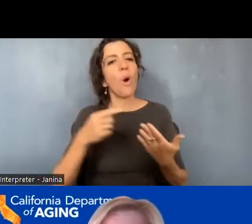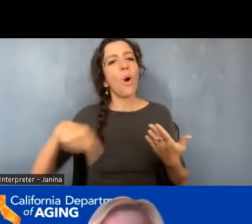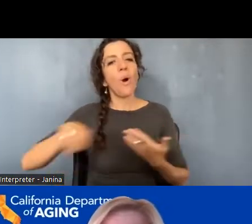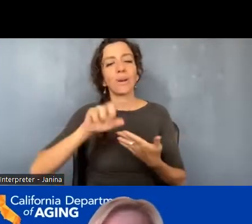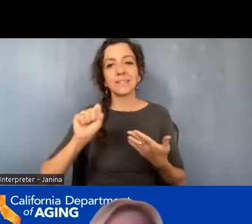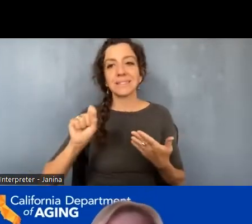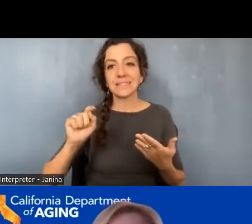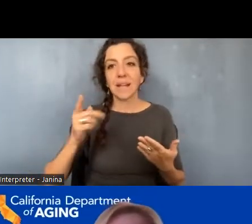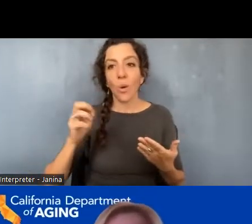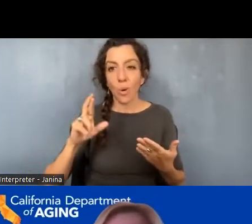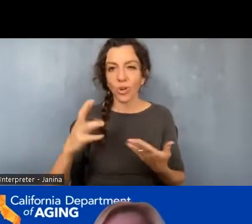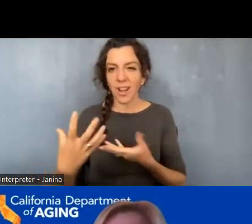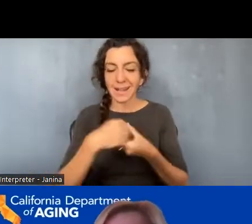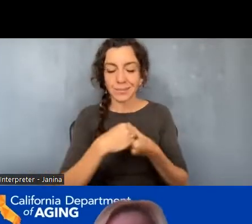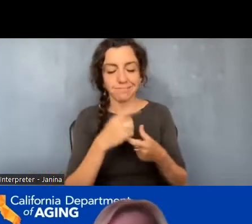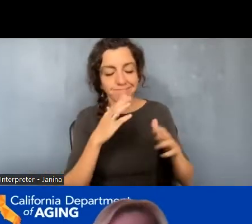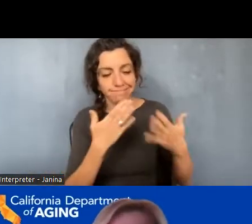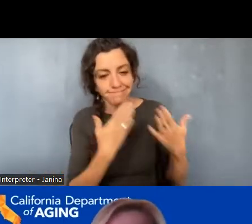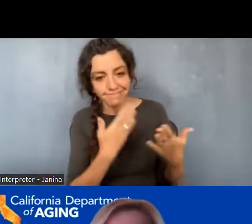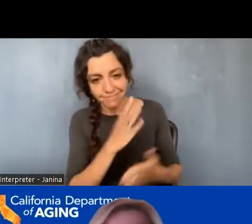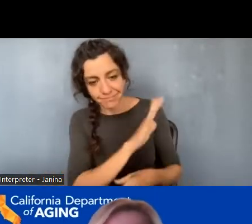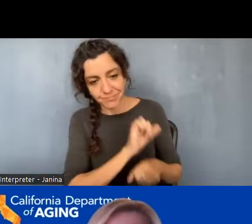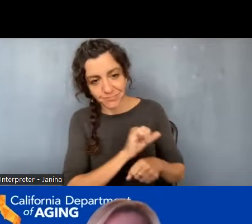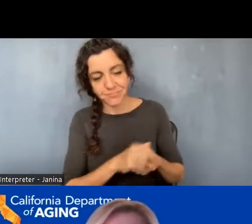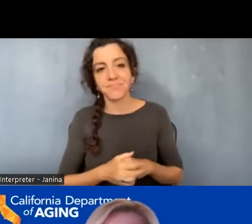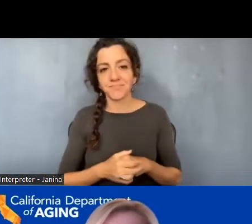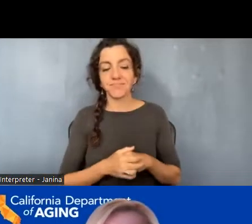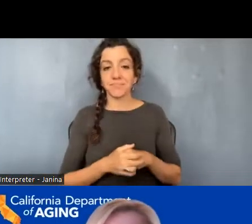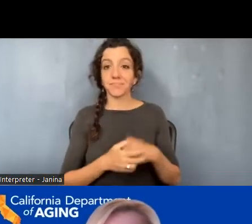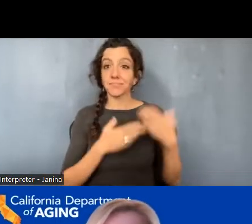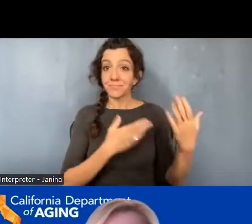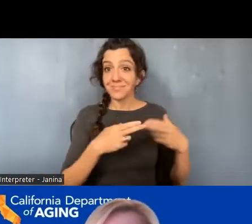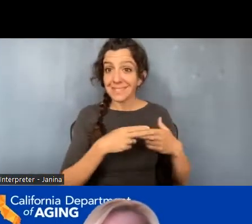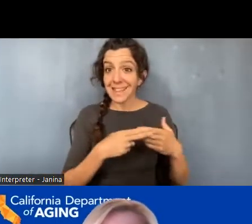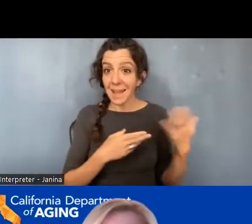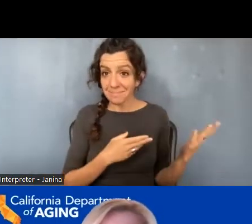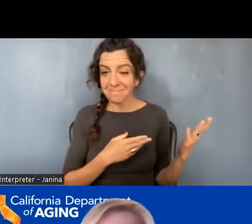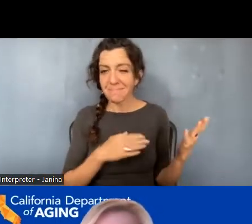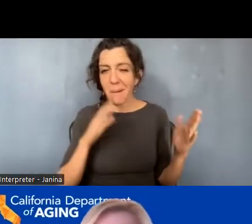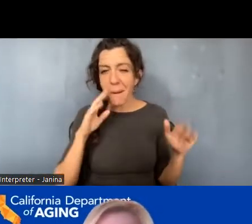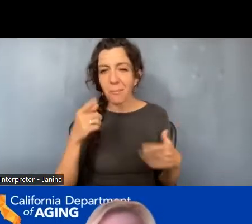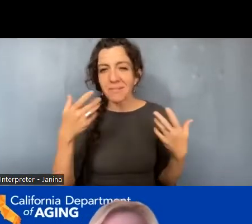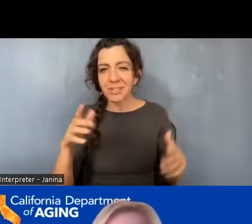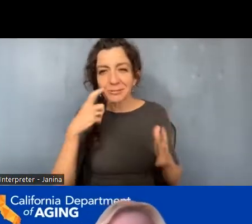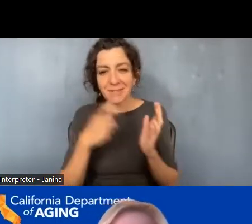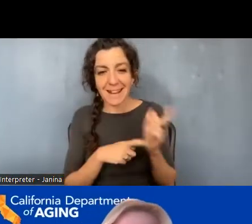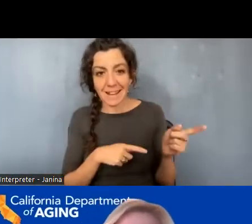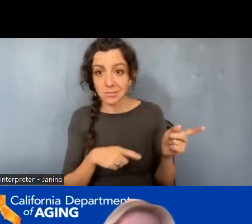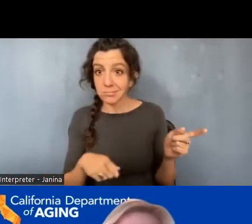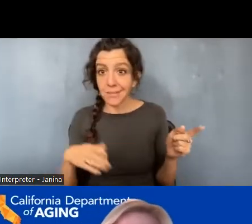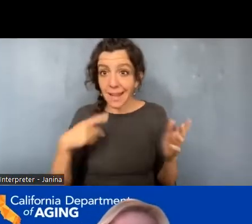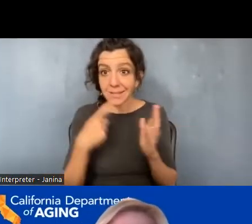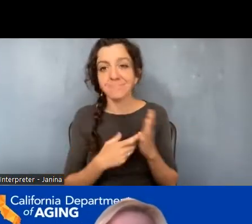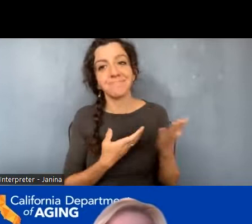great work. I wanted to share with you a slide that I hope is familiar to all of you by this time. And if it's not,